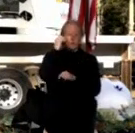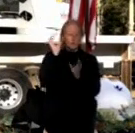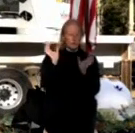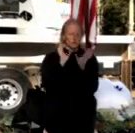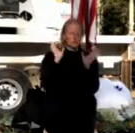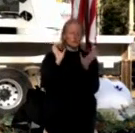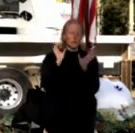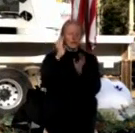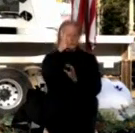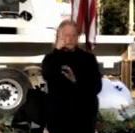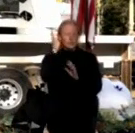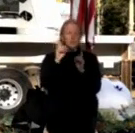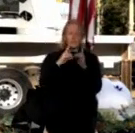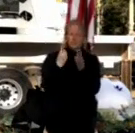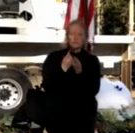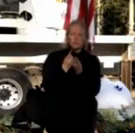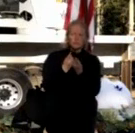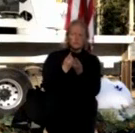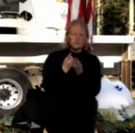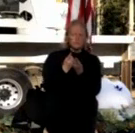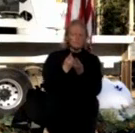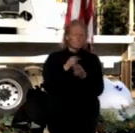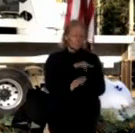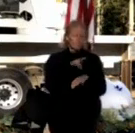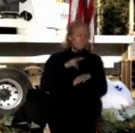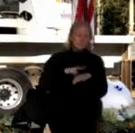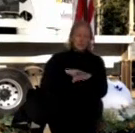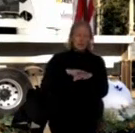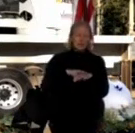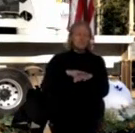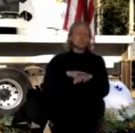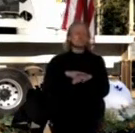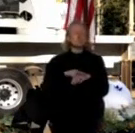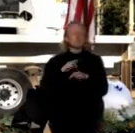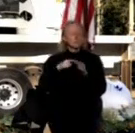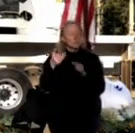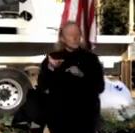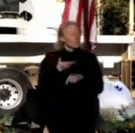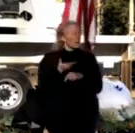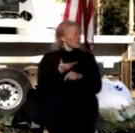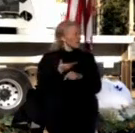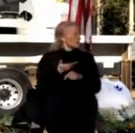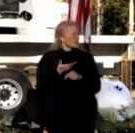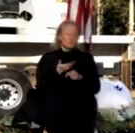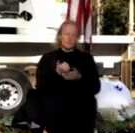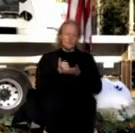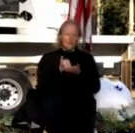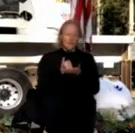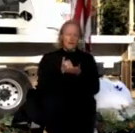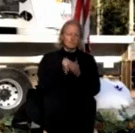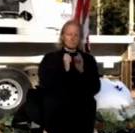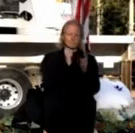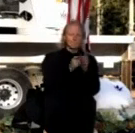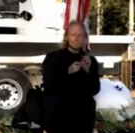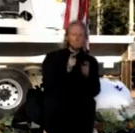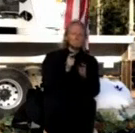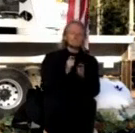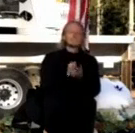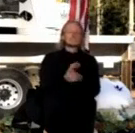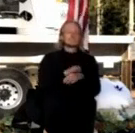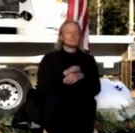Colorado creative districts. So it was only natural when we were invited to help contribute to the production of